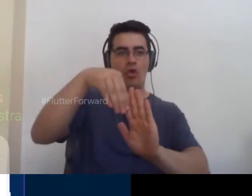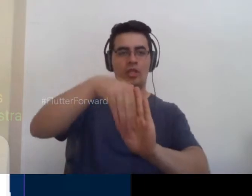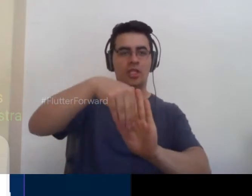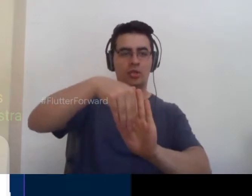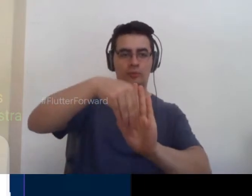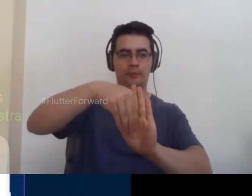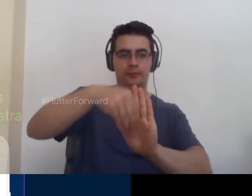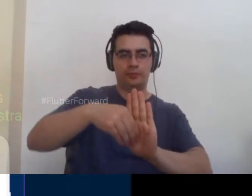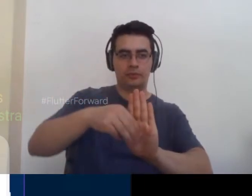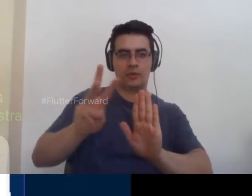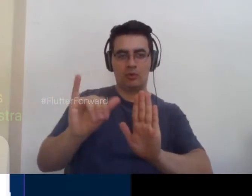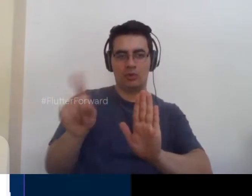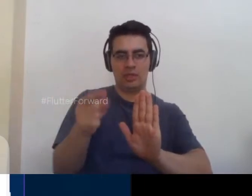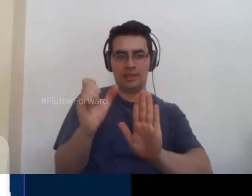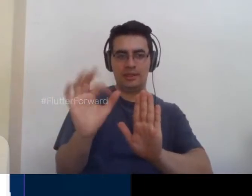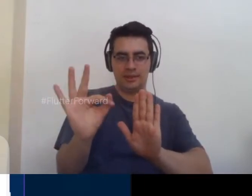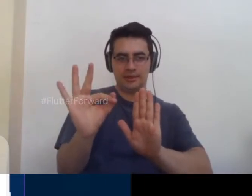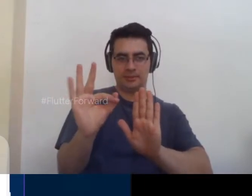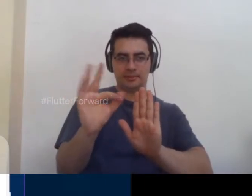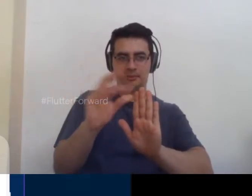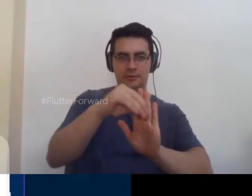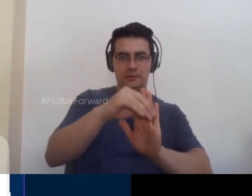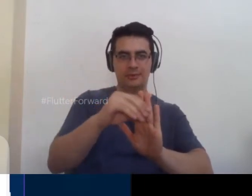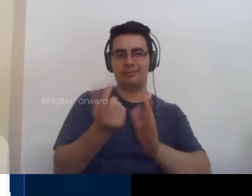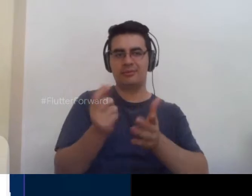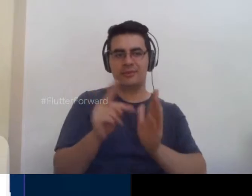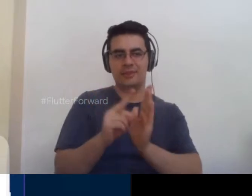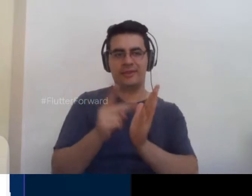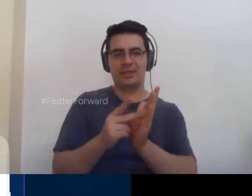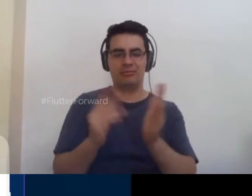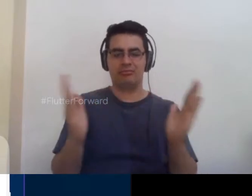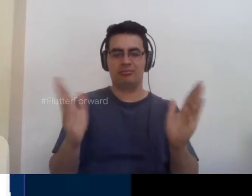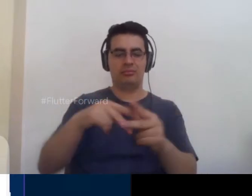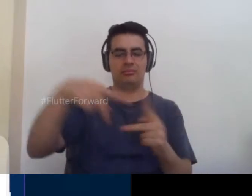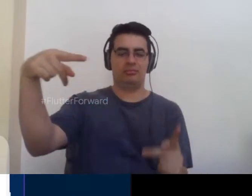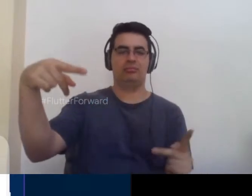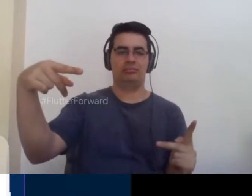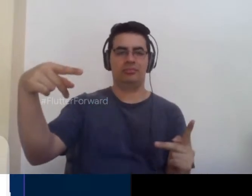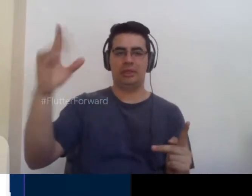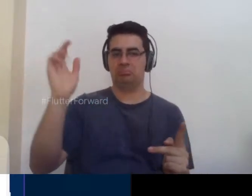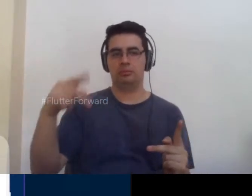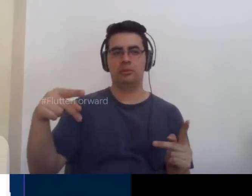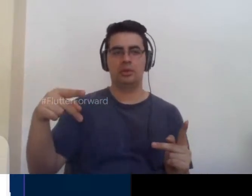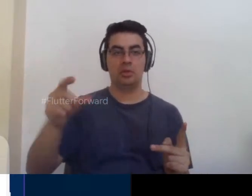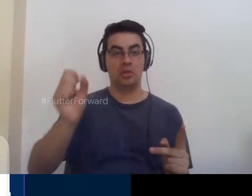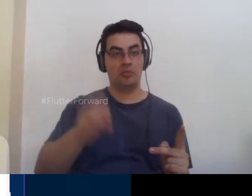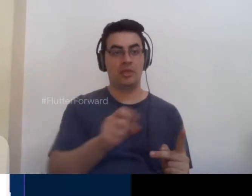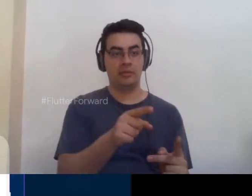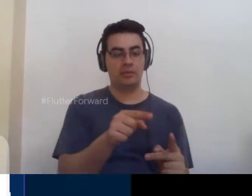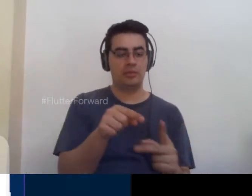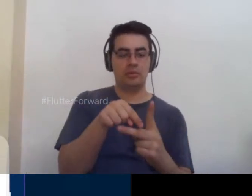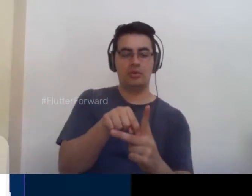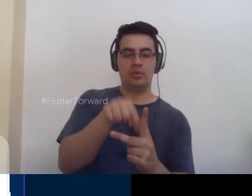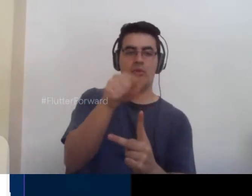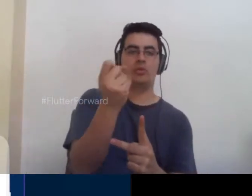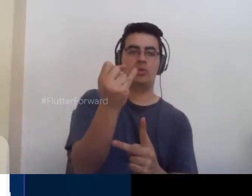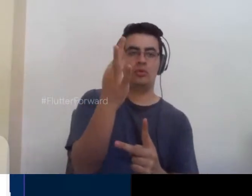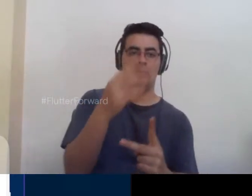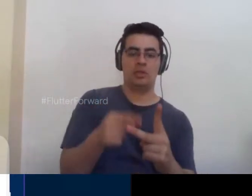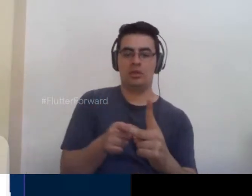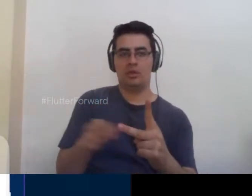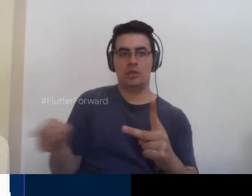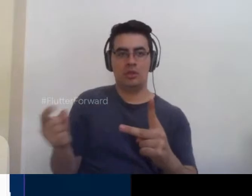generic widget that just gives us a box on the screen. And we can control its appearance with a box